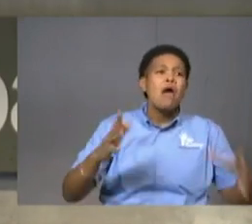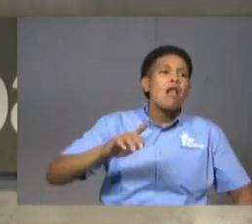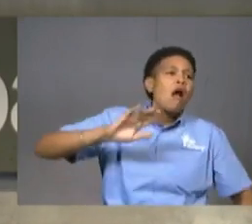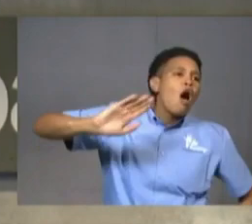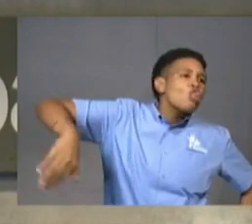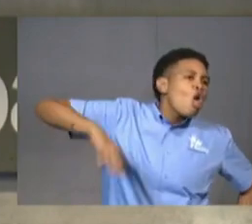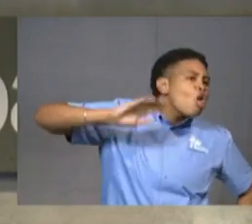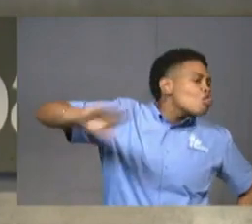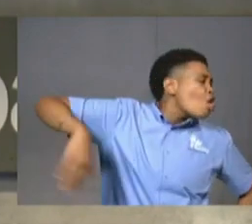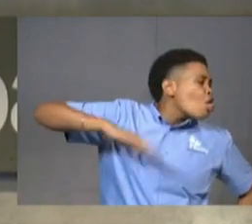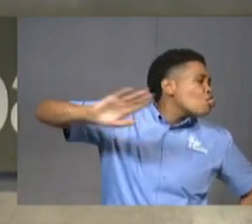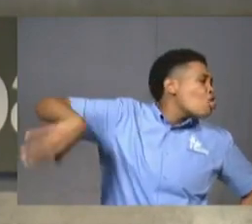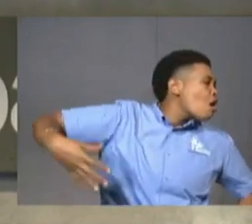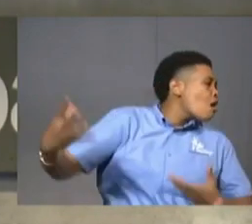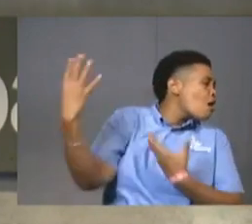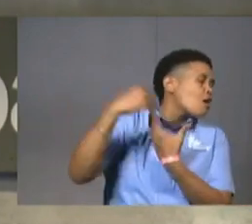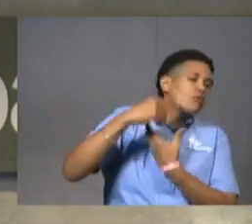excluded.